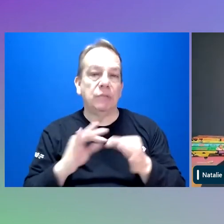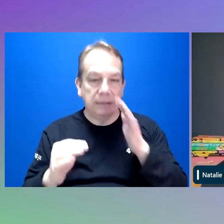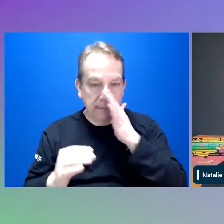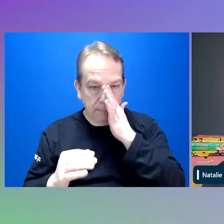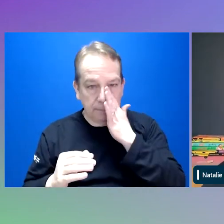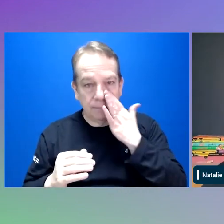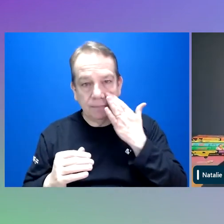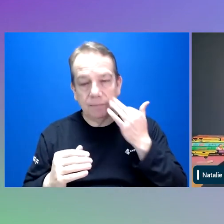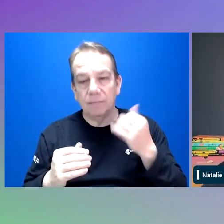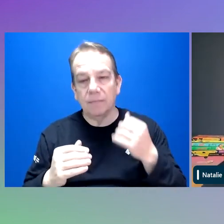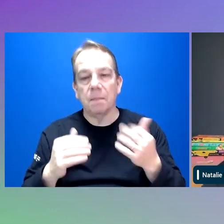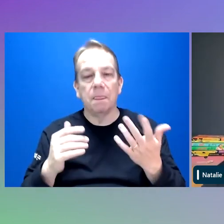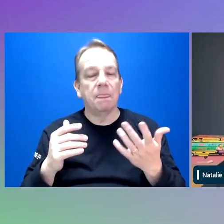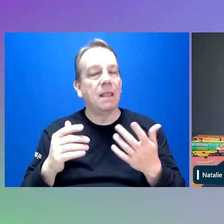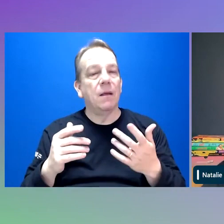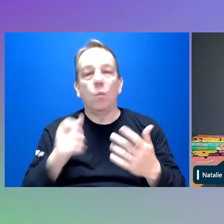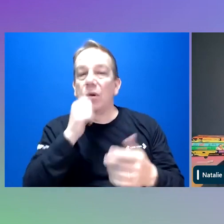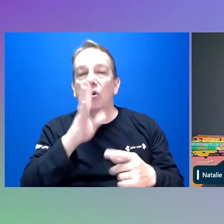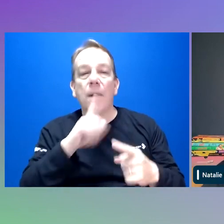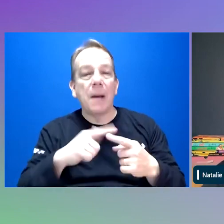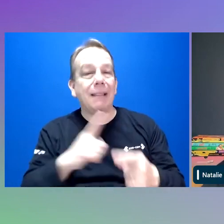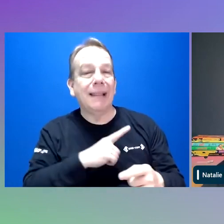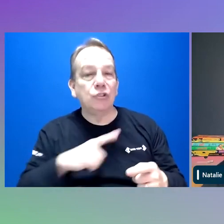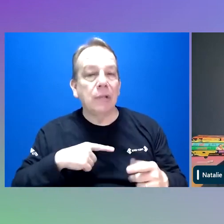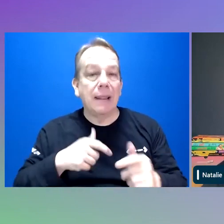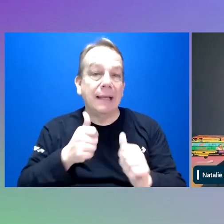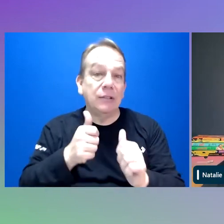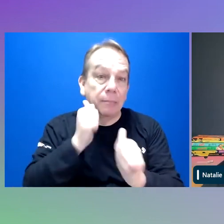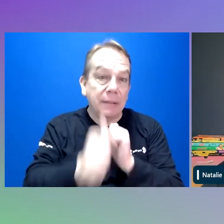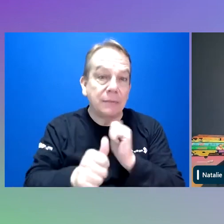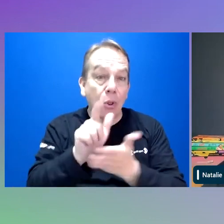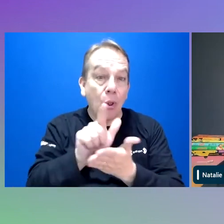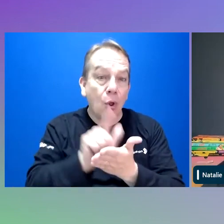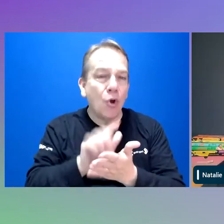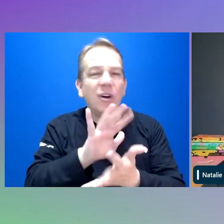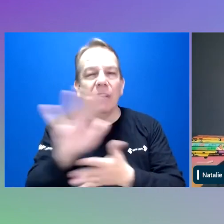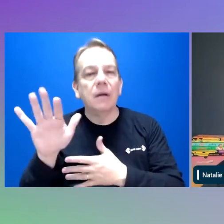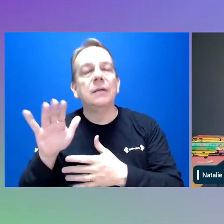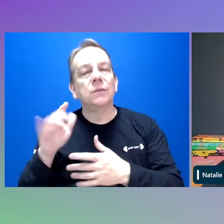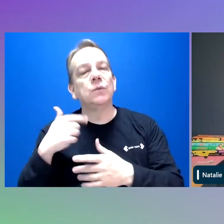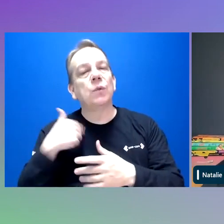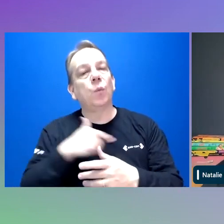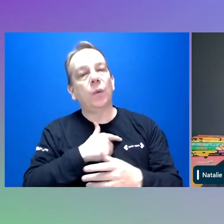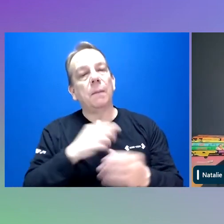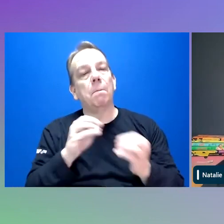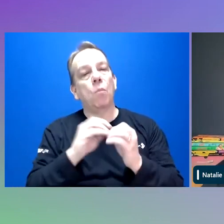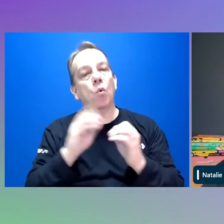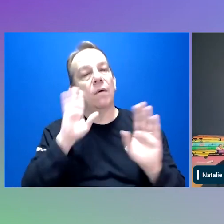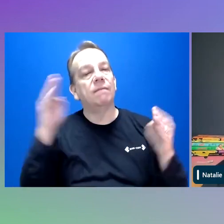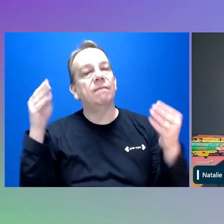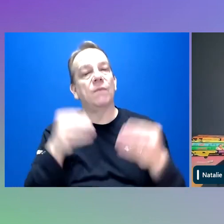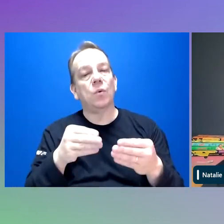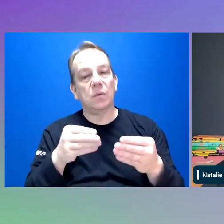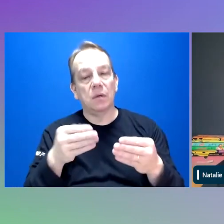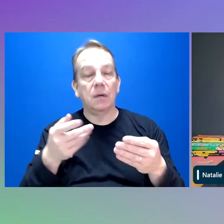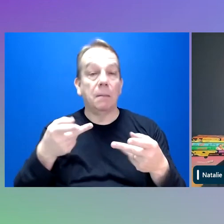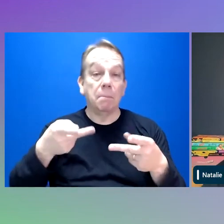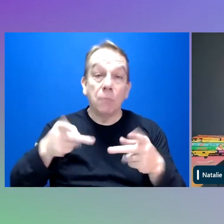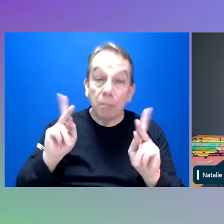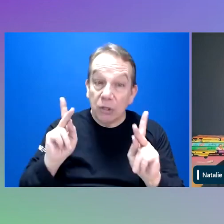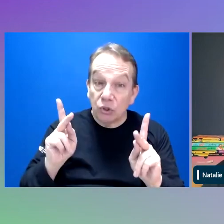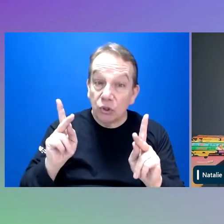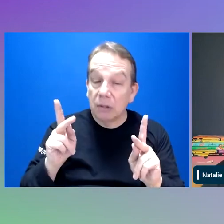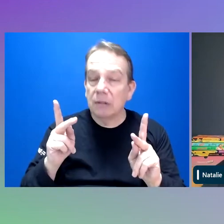like legislation or particularly important phrases, more around consent, and it was just